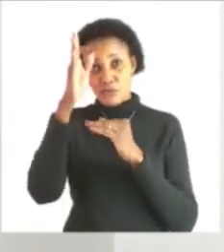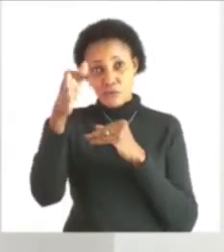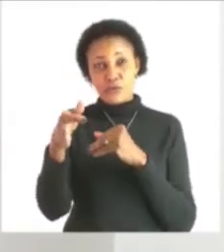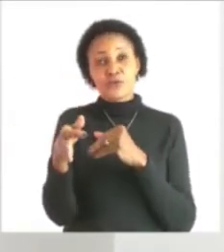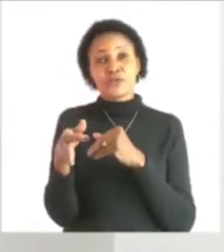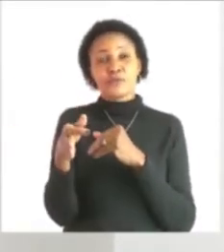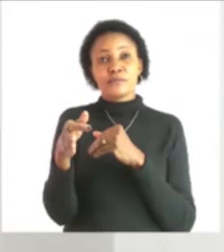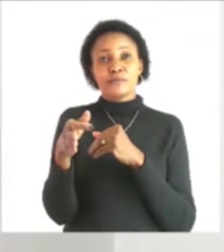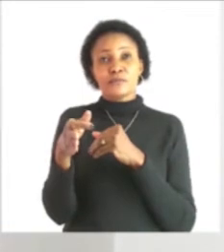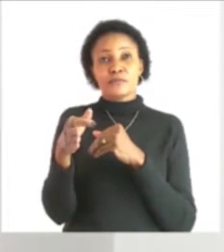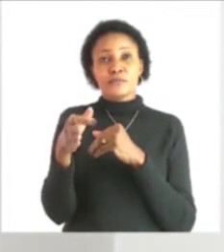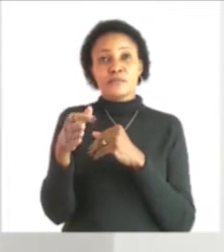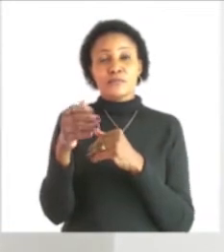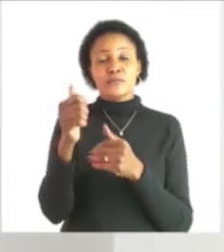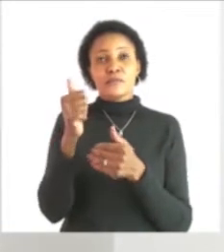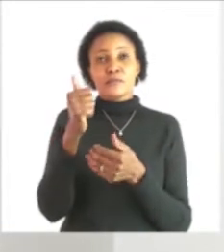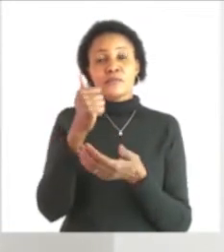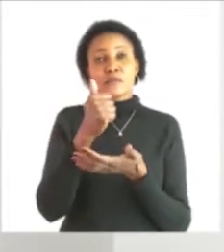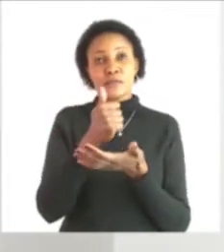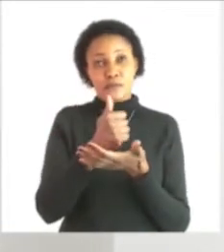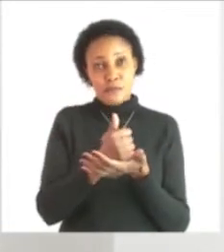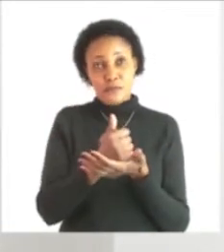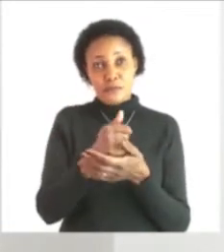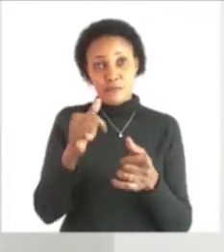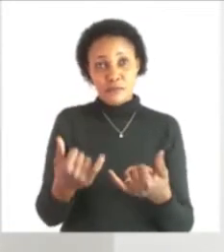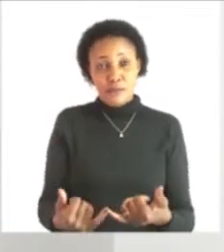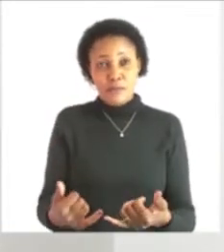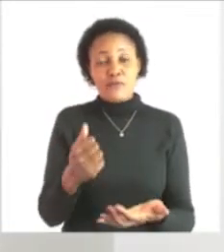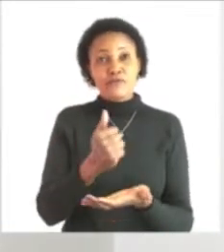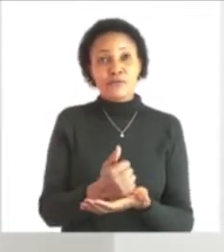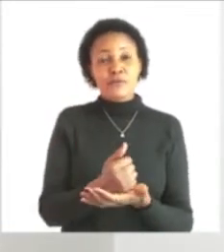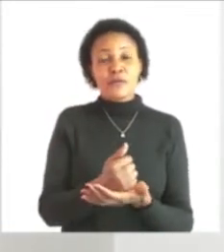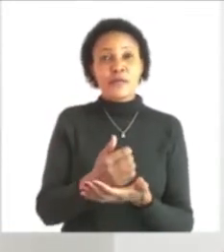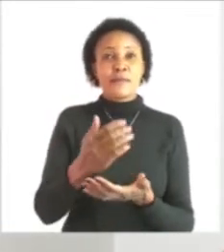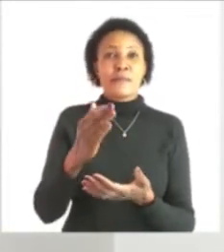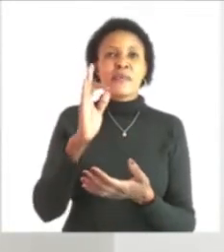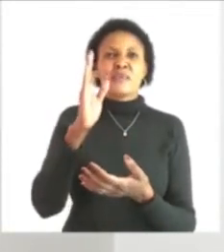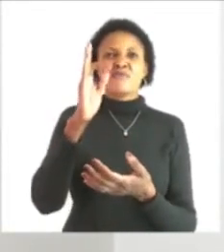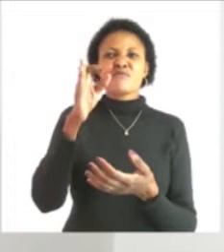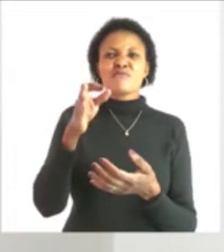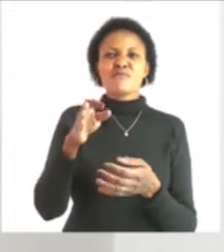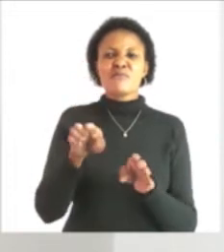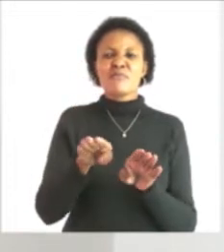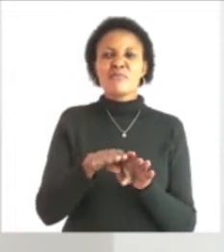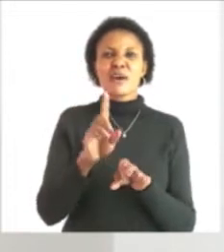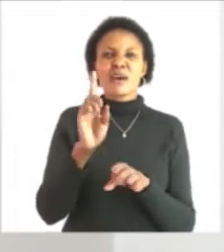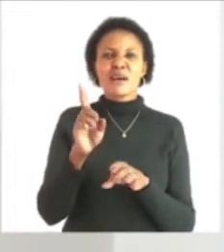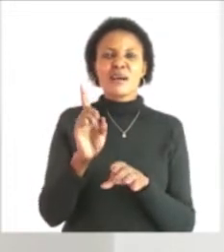Future, in the present tense, we are sitting, but in the future, what will we do?